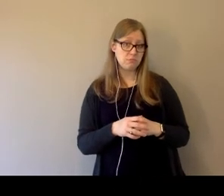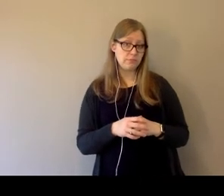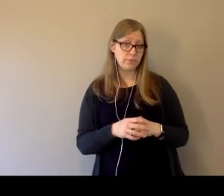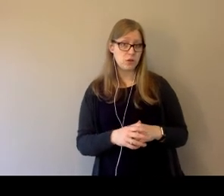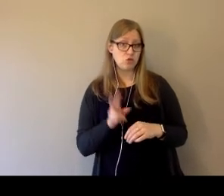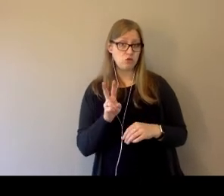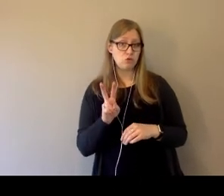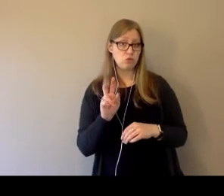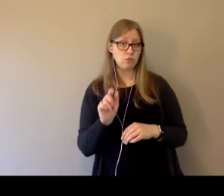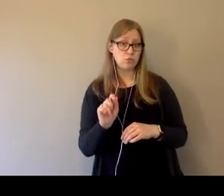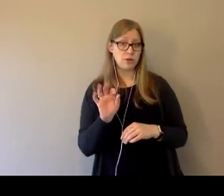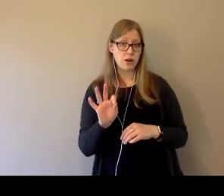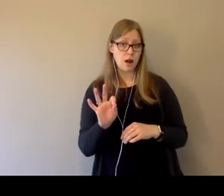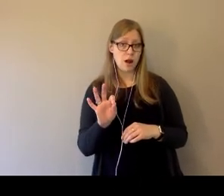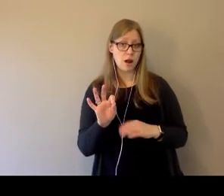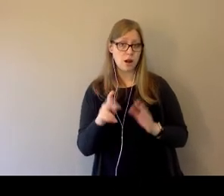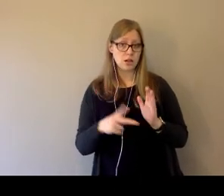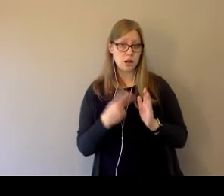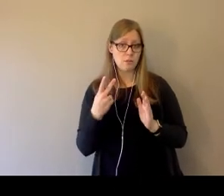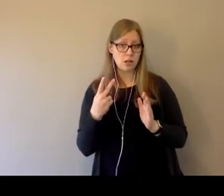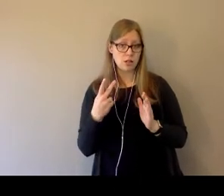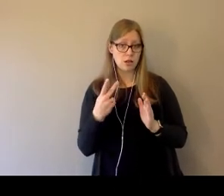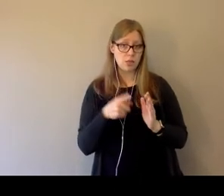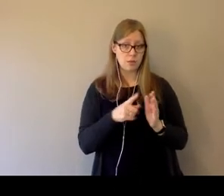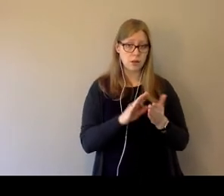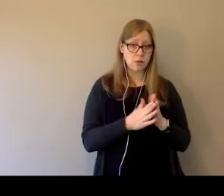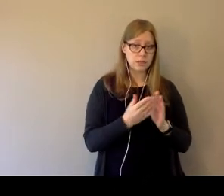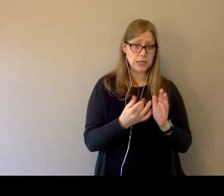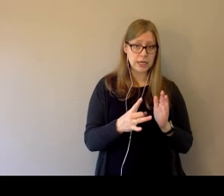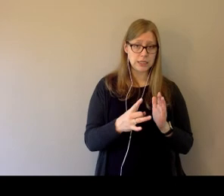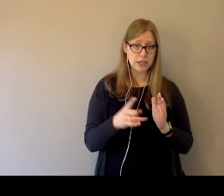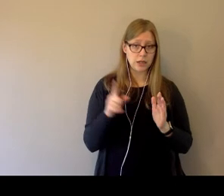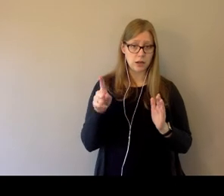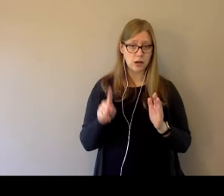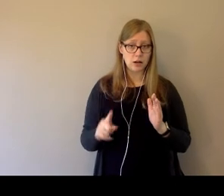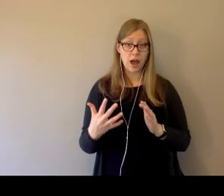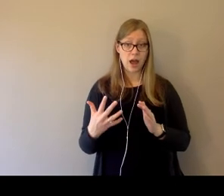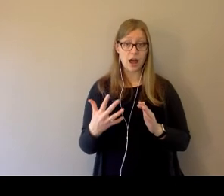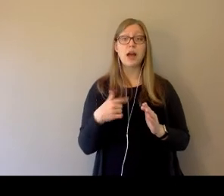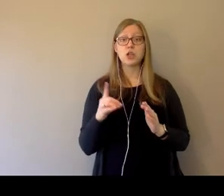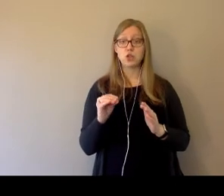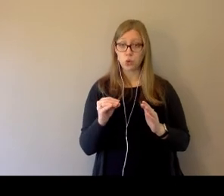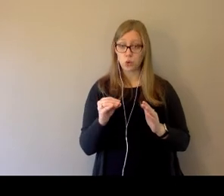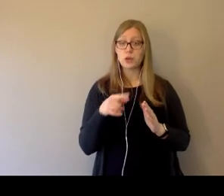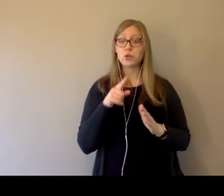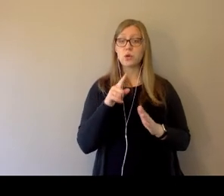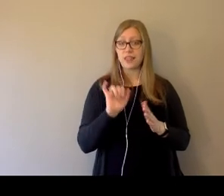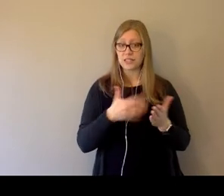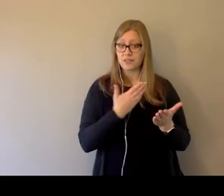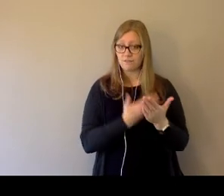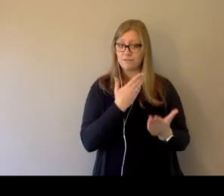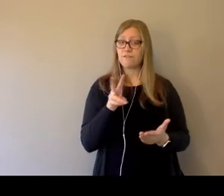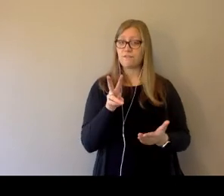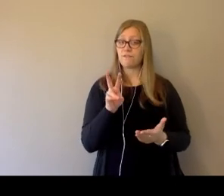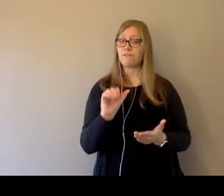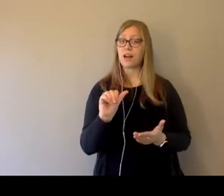if I get 5.8. And this is 18, 4, 5, and I do. So we've verified that this is, in